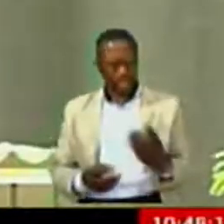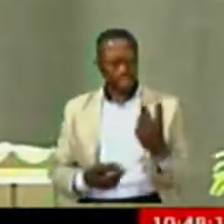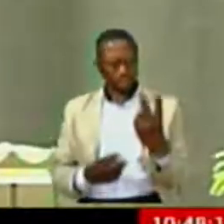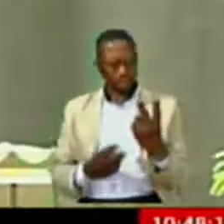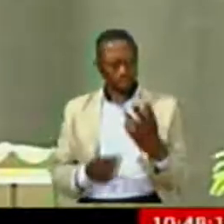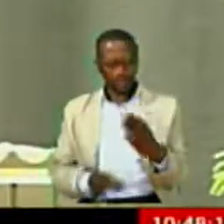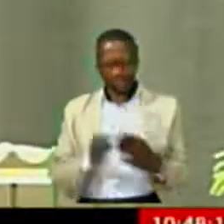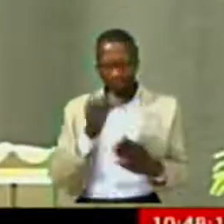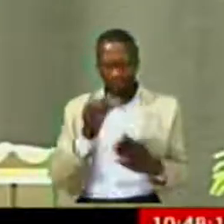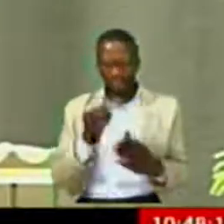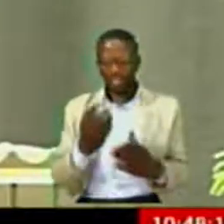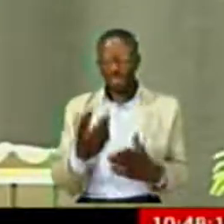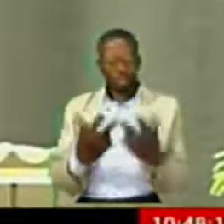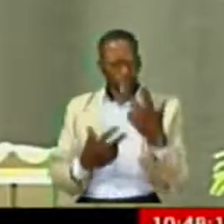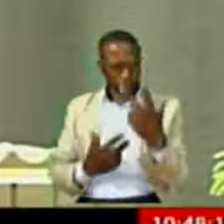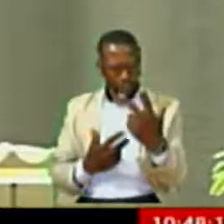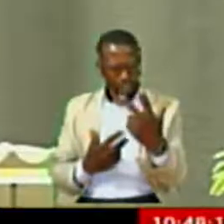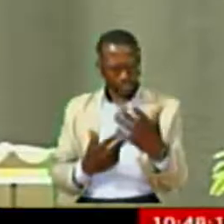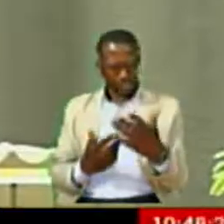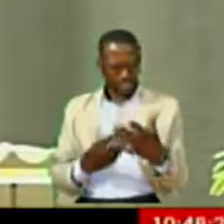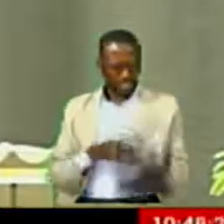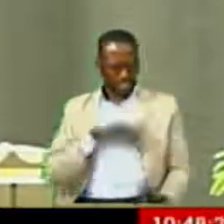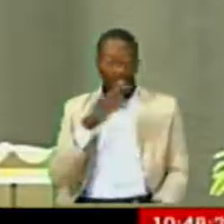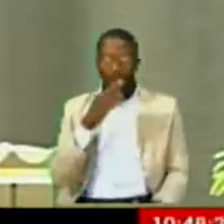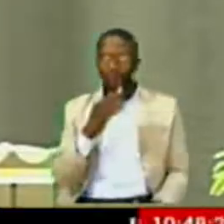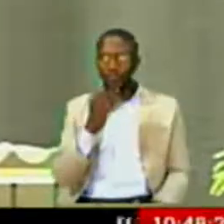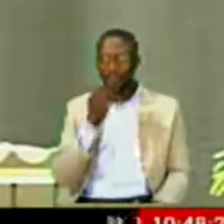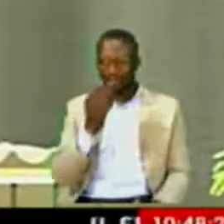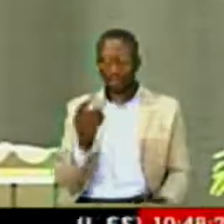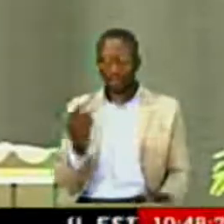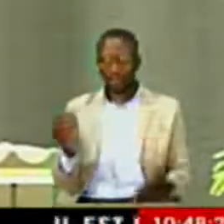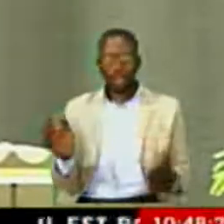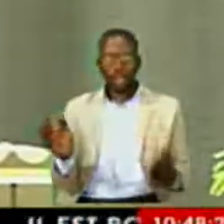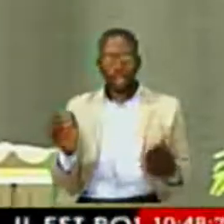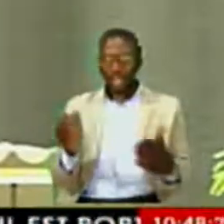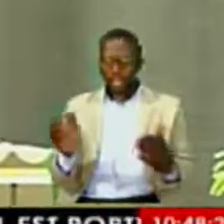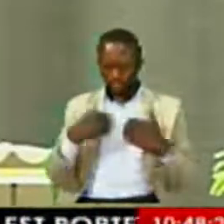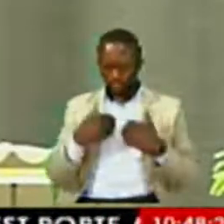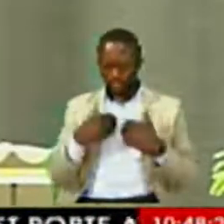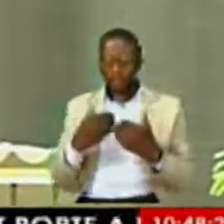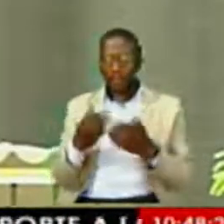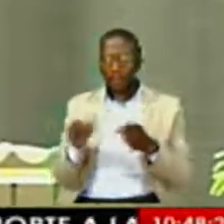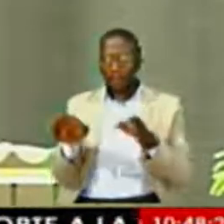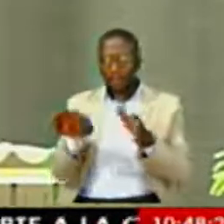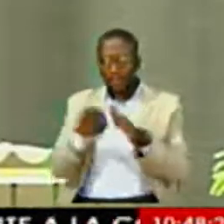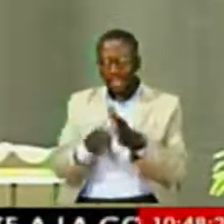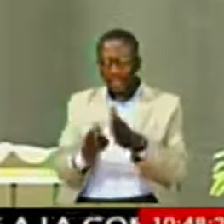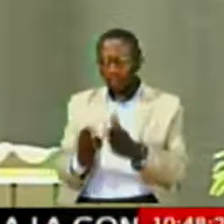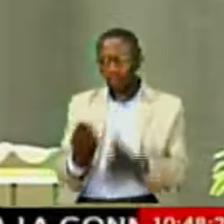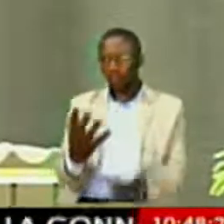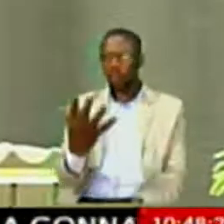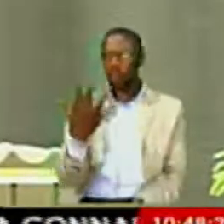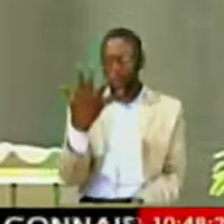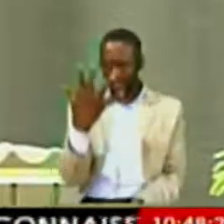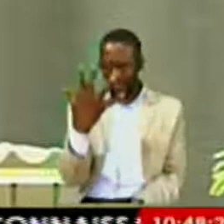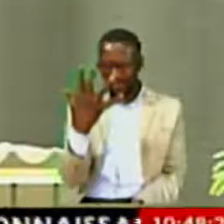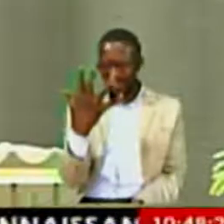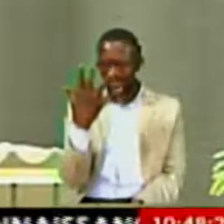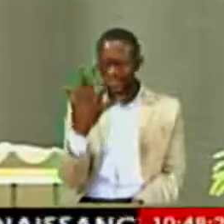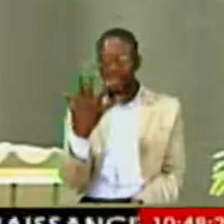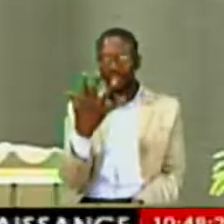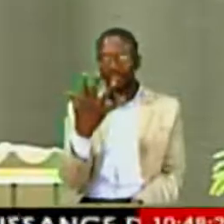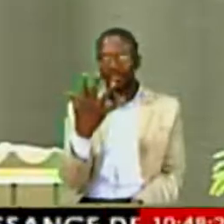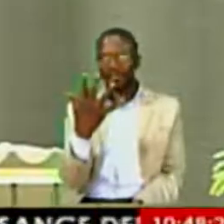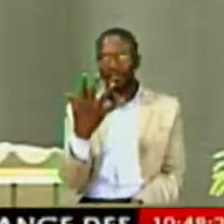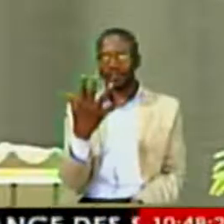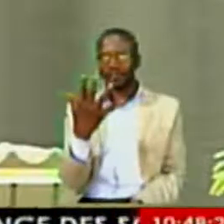the soul. Le corps a cinq sens. The body has five senses. Le corps, l'esprit a cinq sens. The spirit has also five senses.